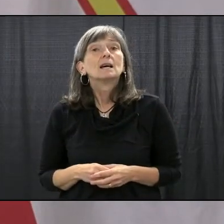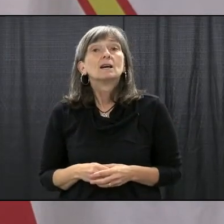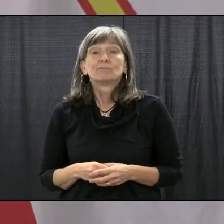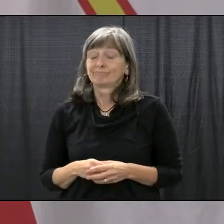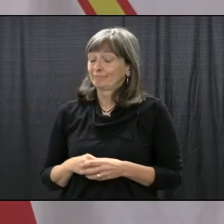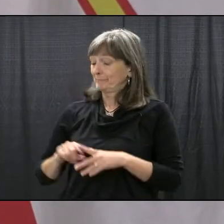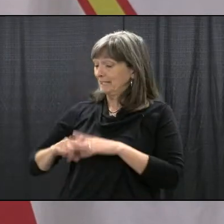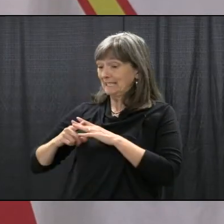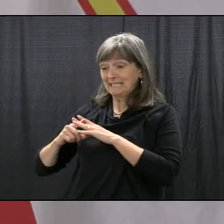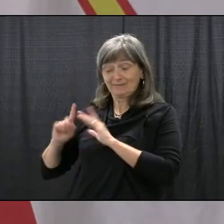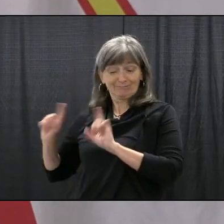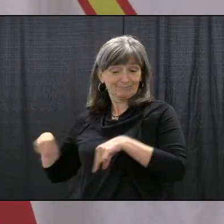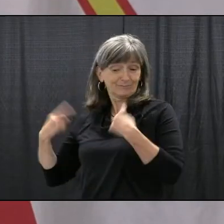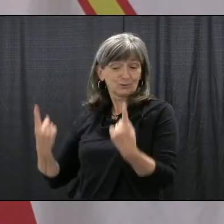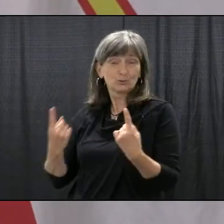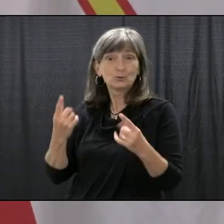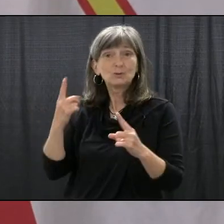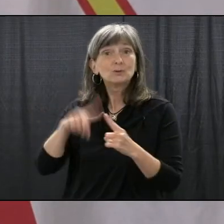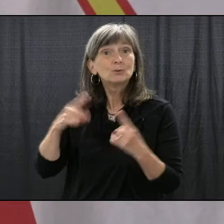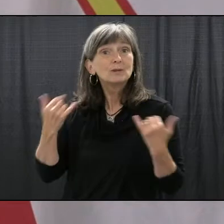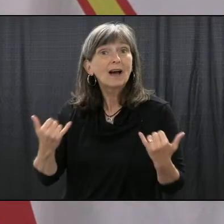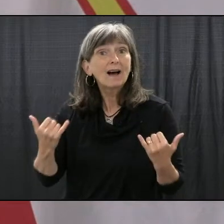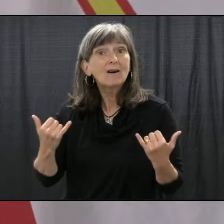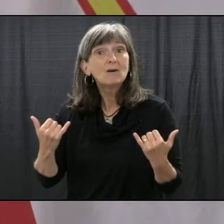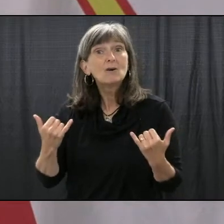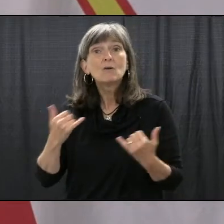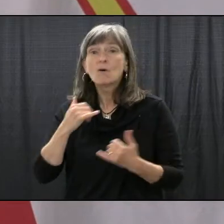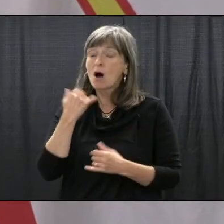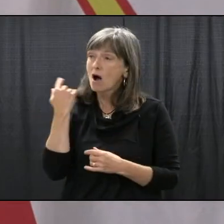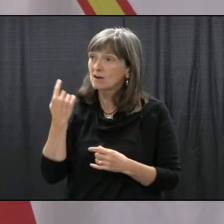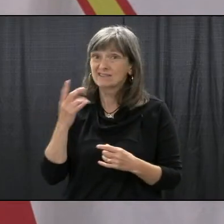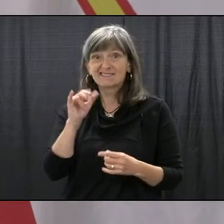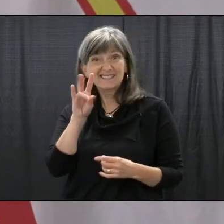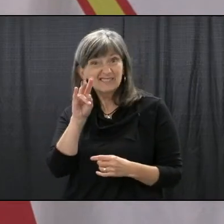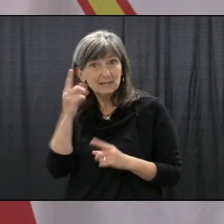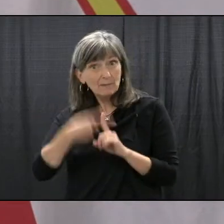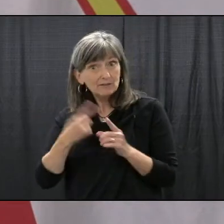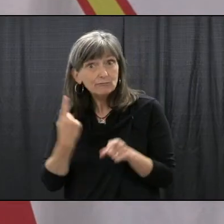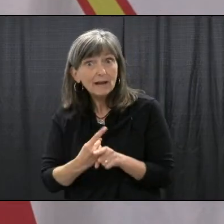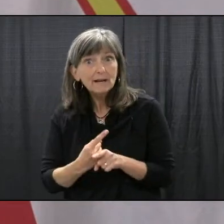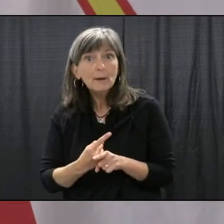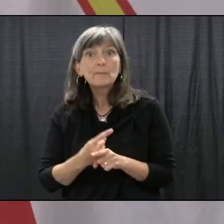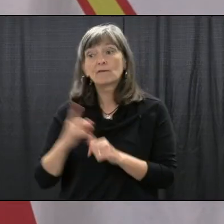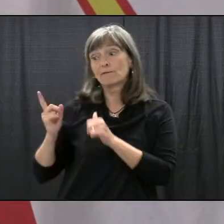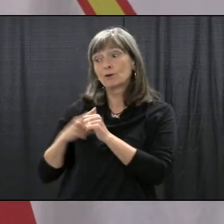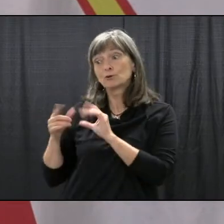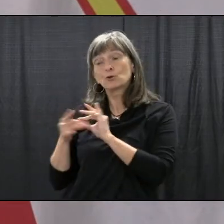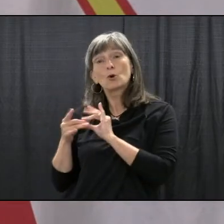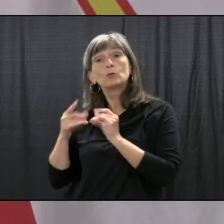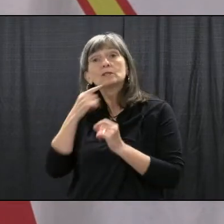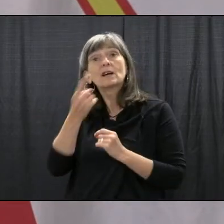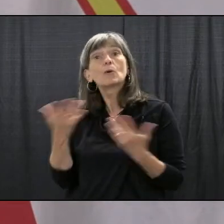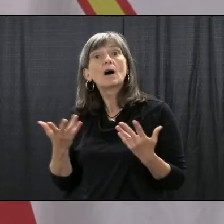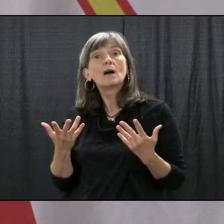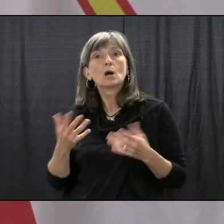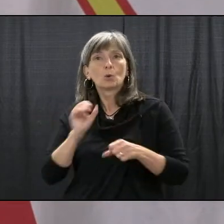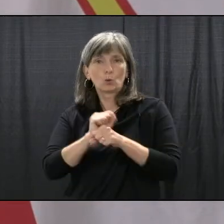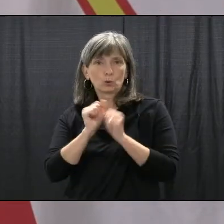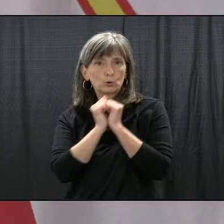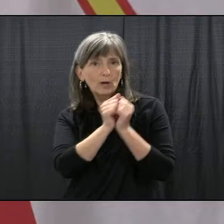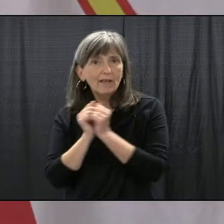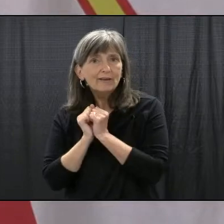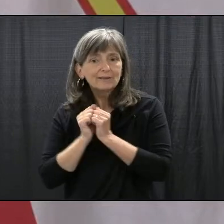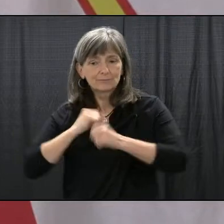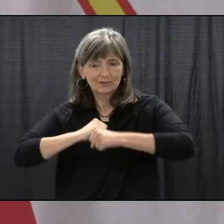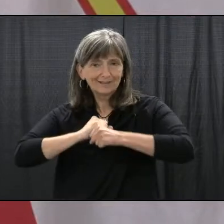way through this is by working together, and that still holds true 17 months later. The sooner we can have everyone on board and protected, the sooner we can